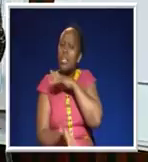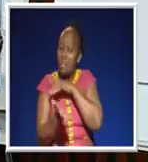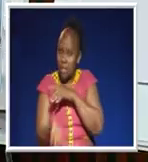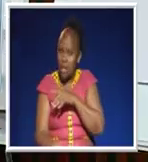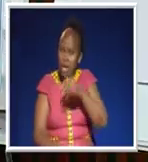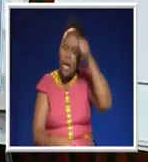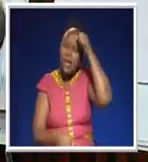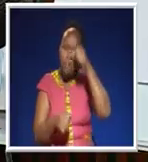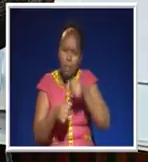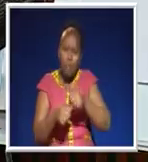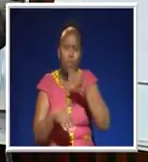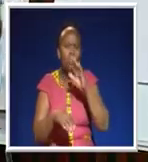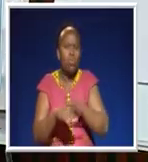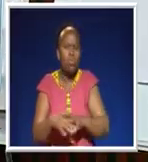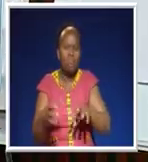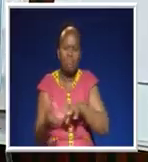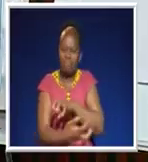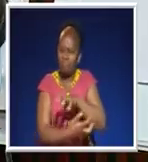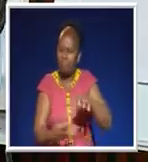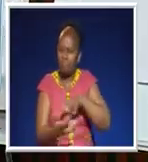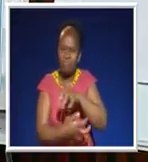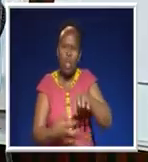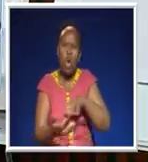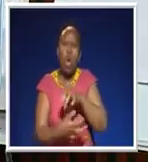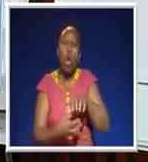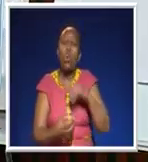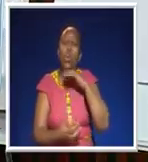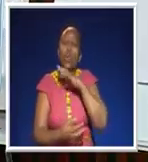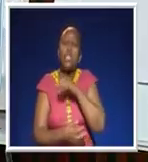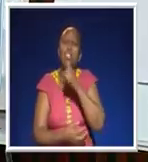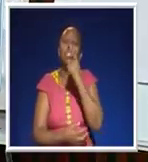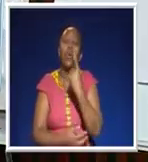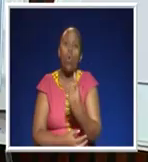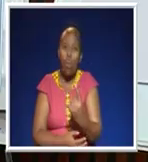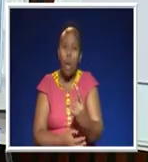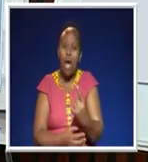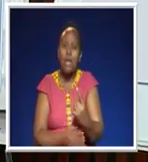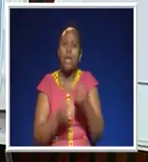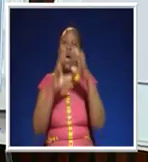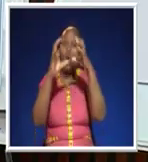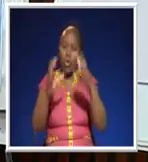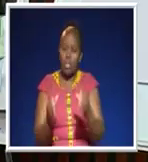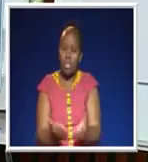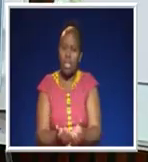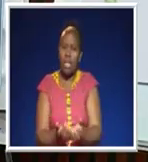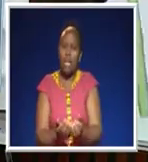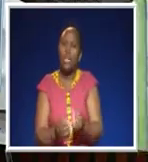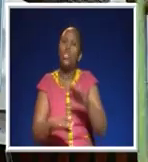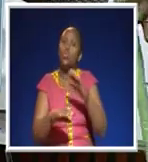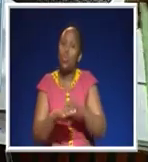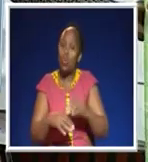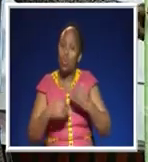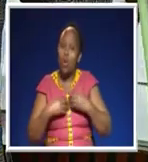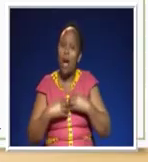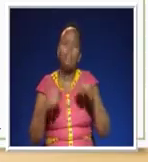it is not good to mix all garbage under one pit or under one bin. It is good to have a bin